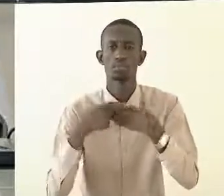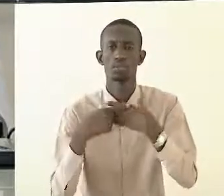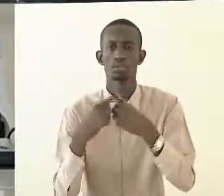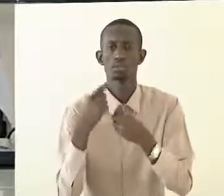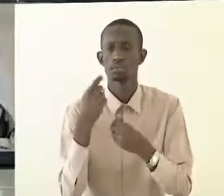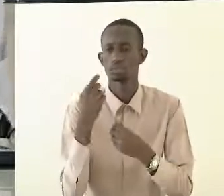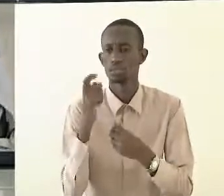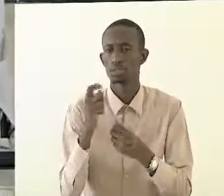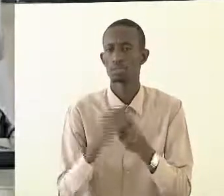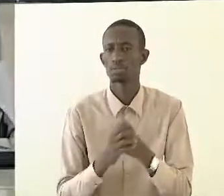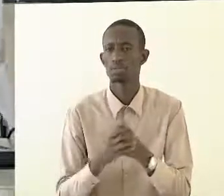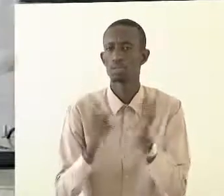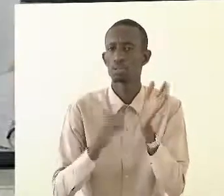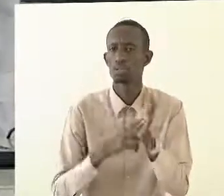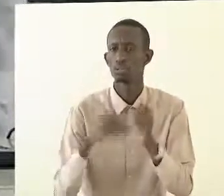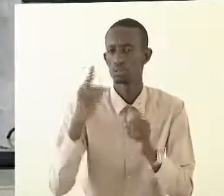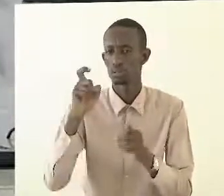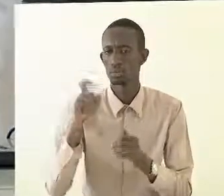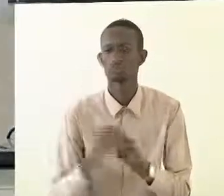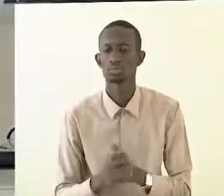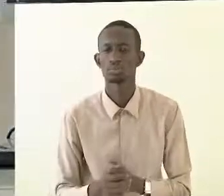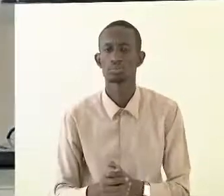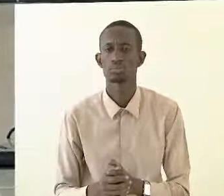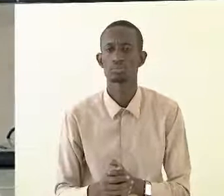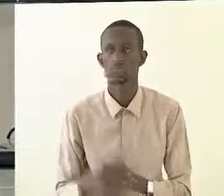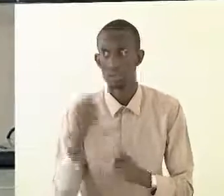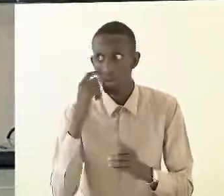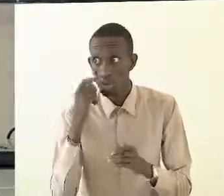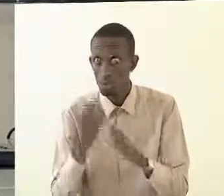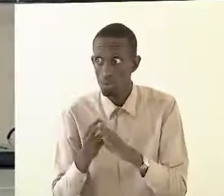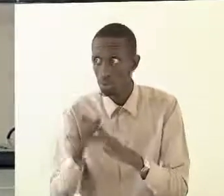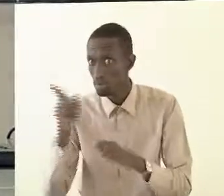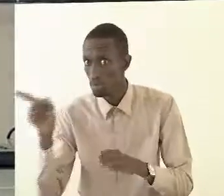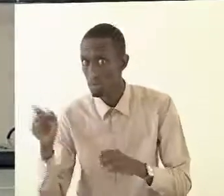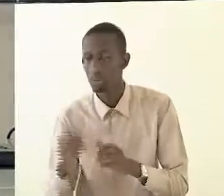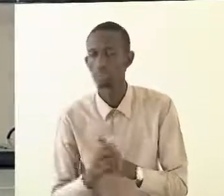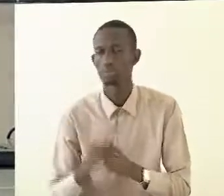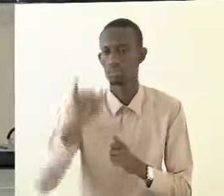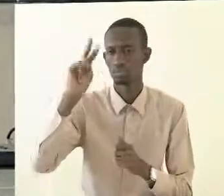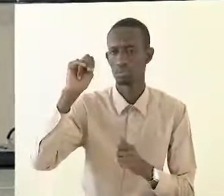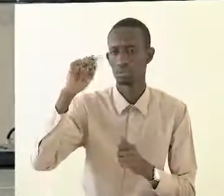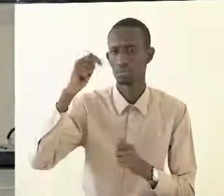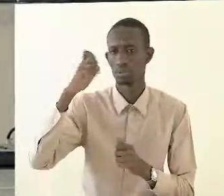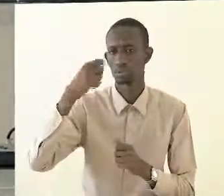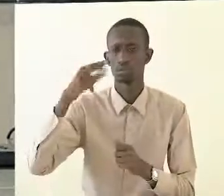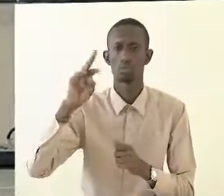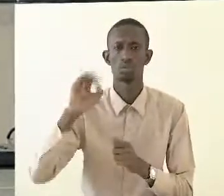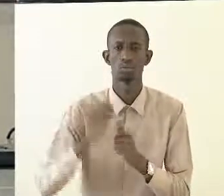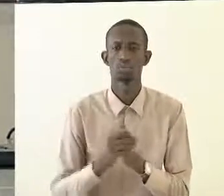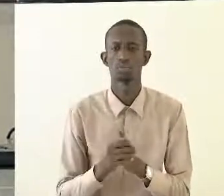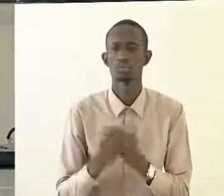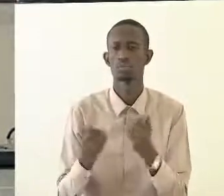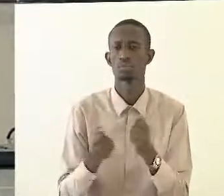which is equal to dz. And when you go back our integral, you'll be having integral